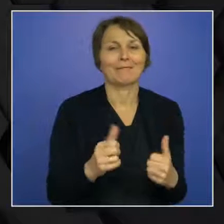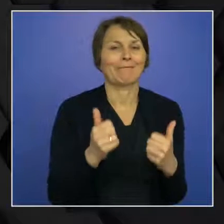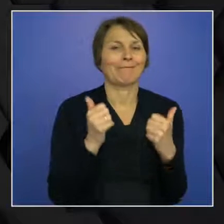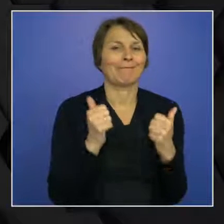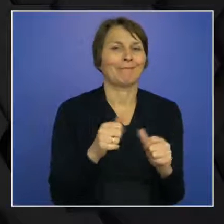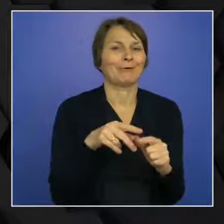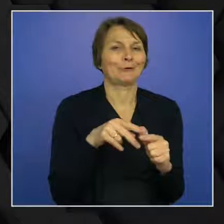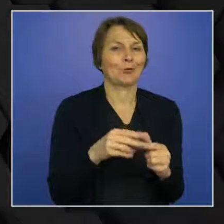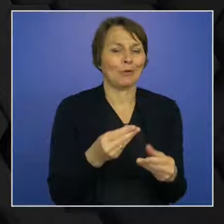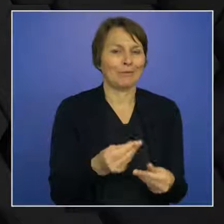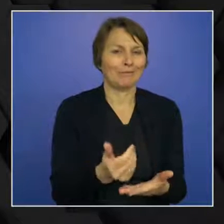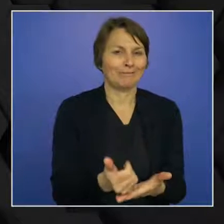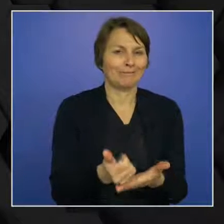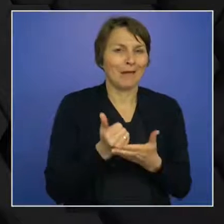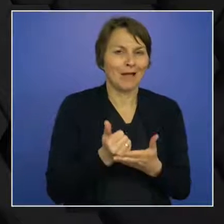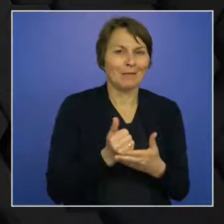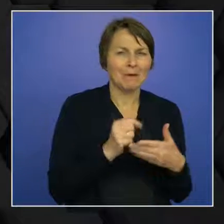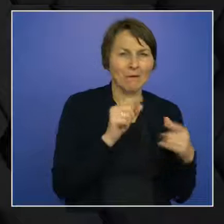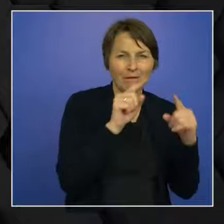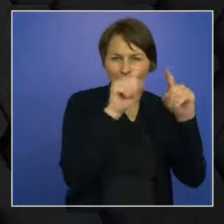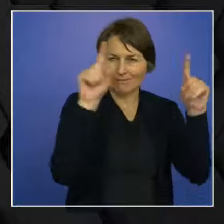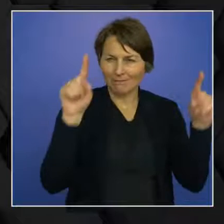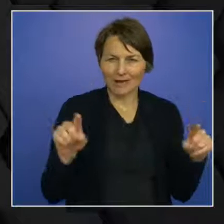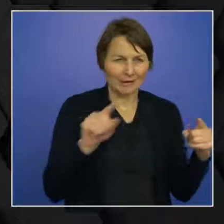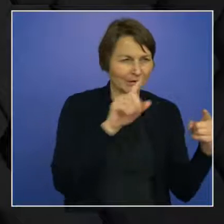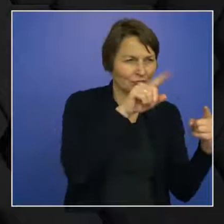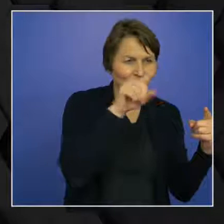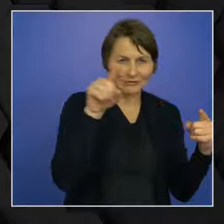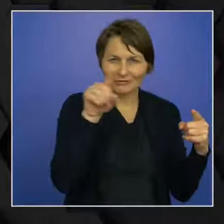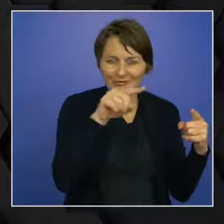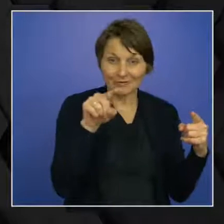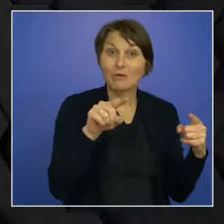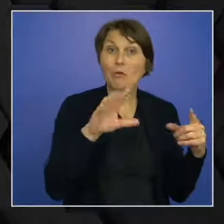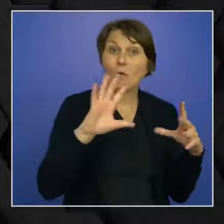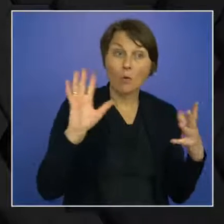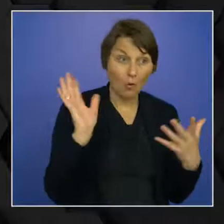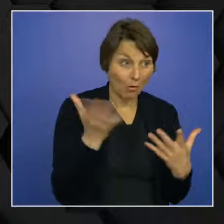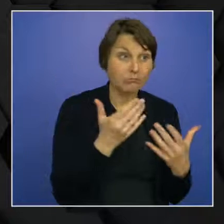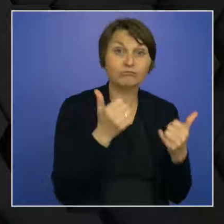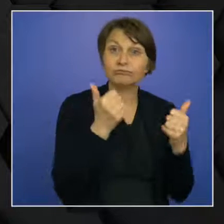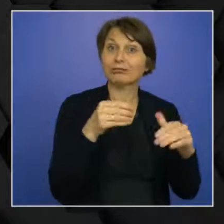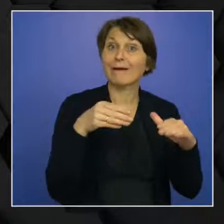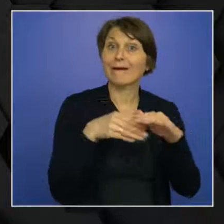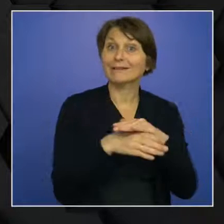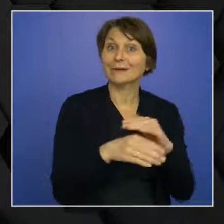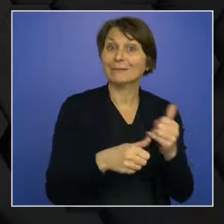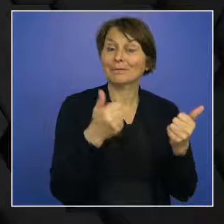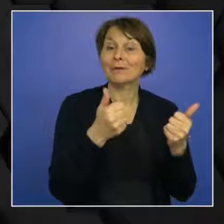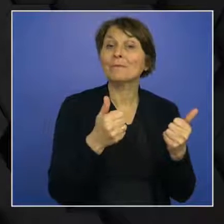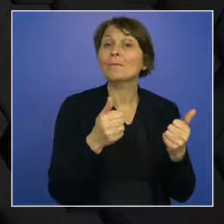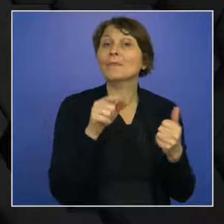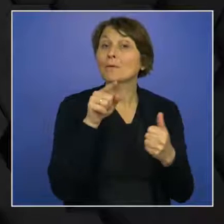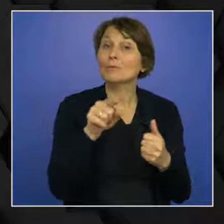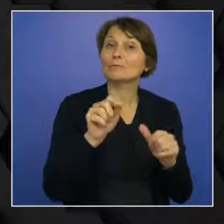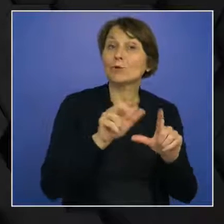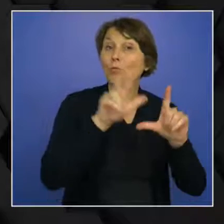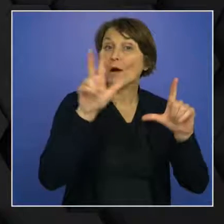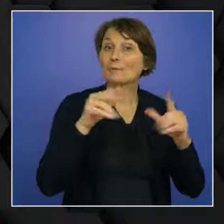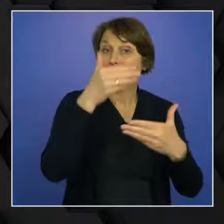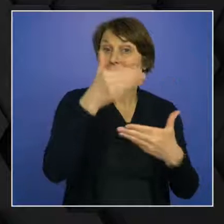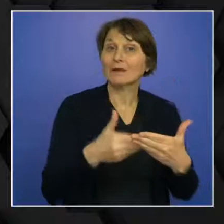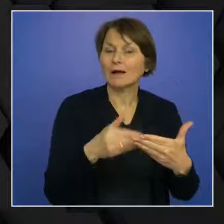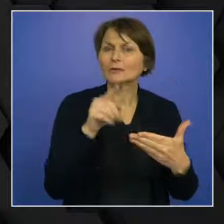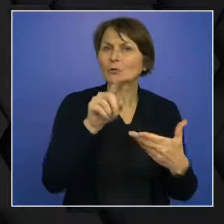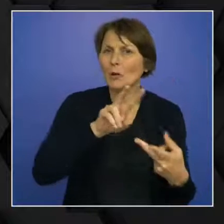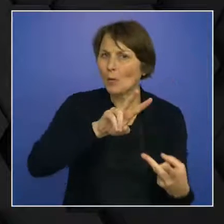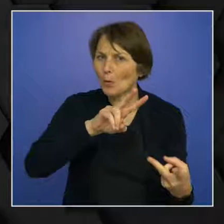checks all the elements on contrast to see if this is accessible, and you can flip your website to all the different types of